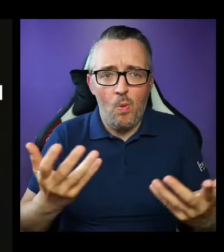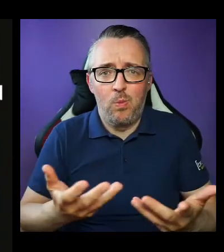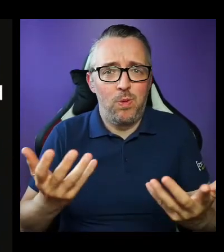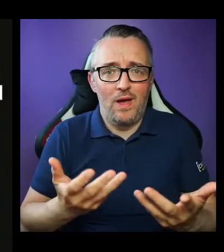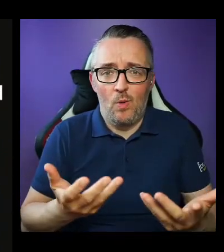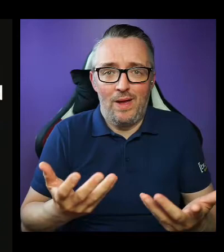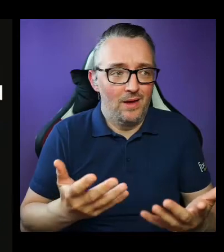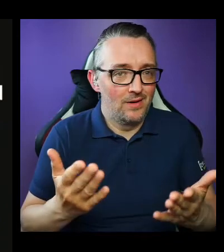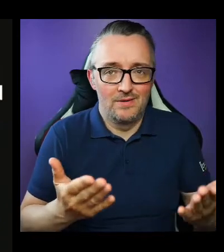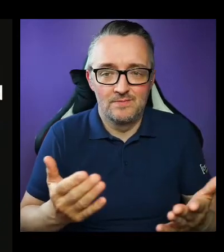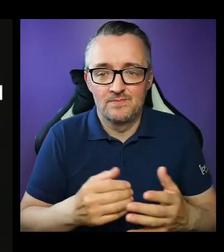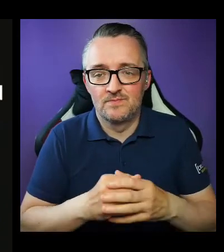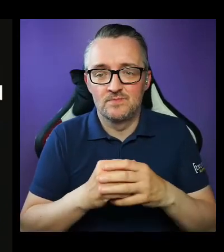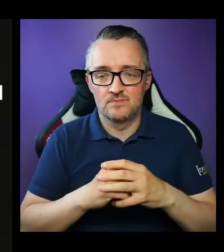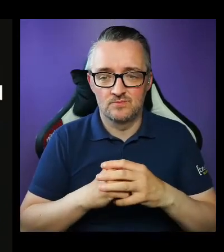would you recommend?